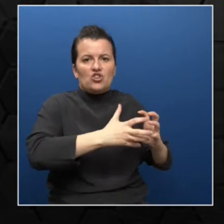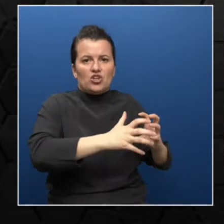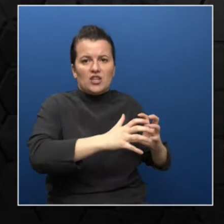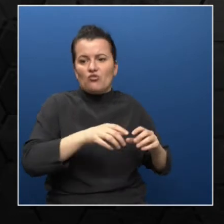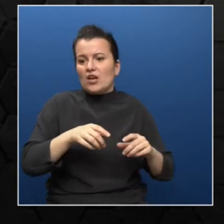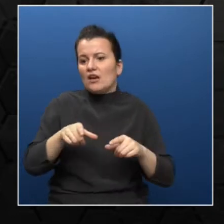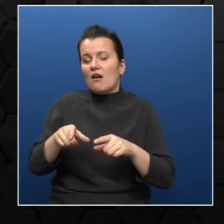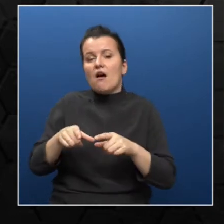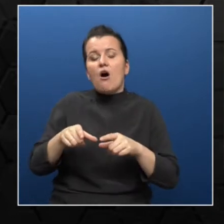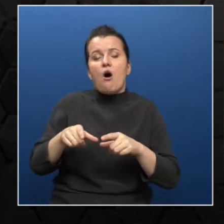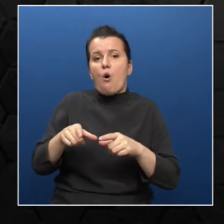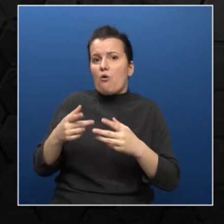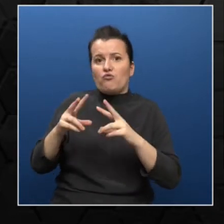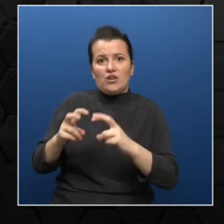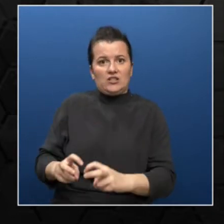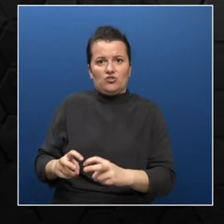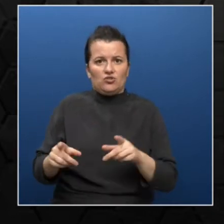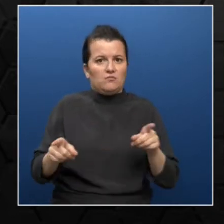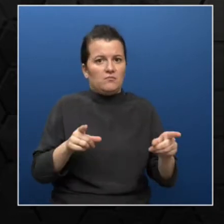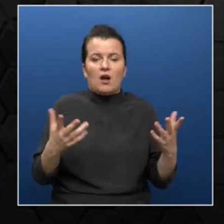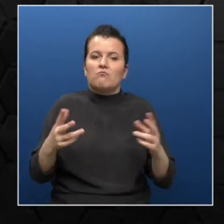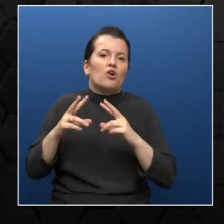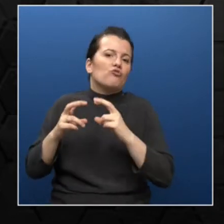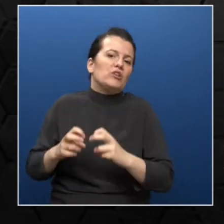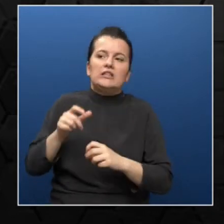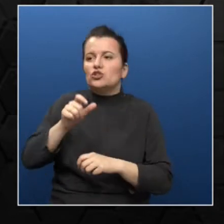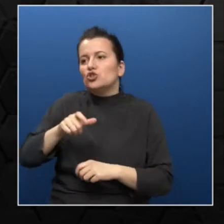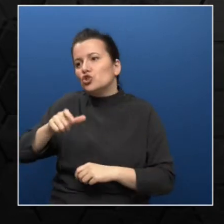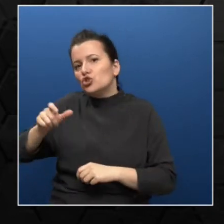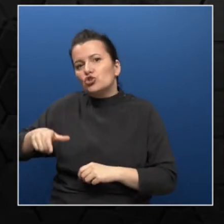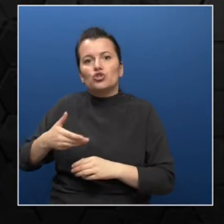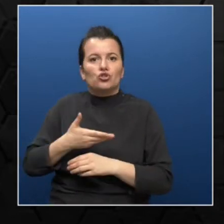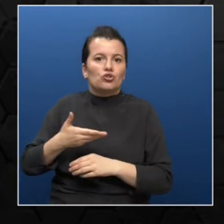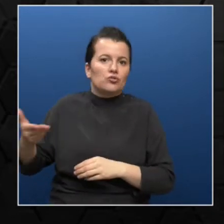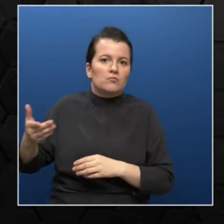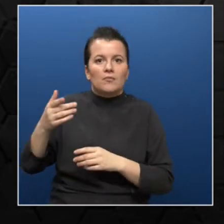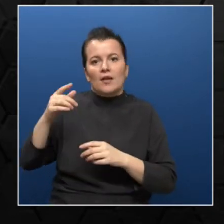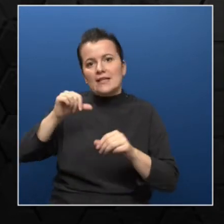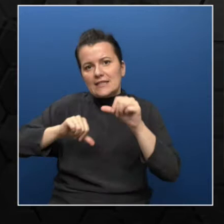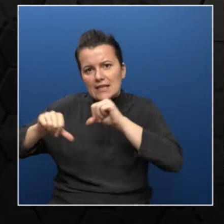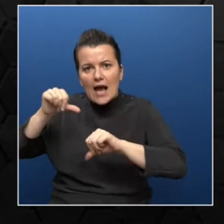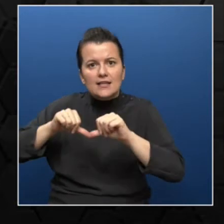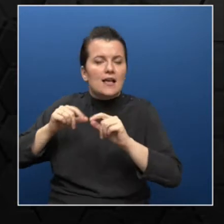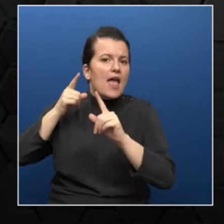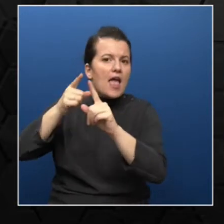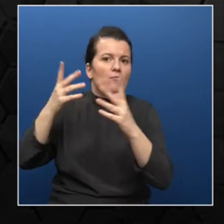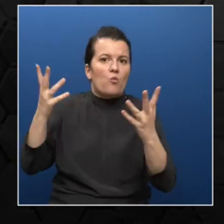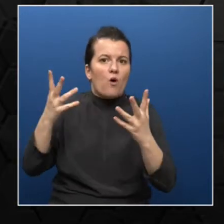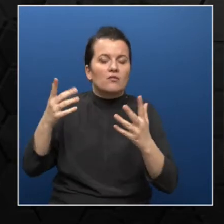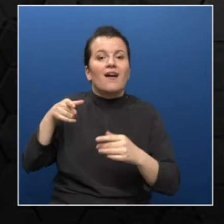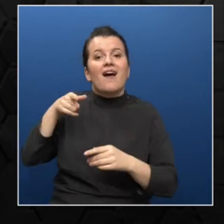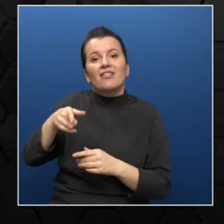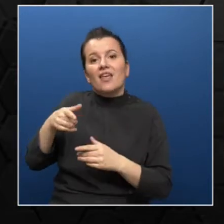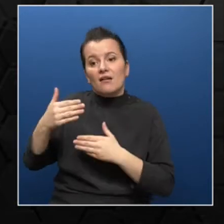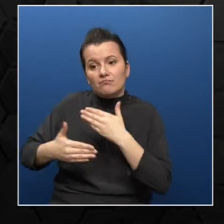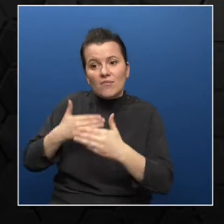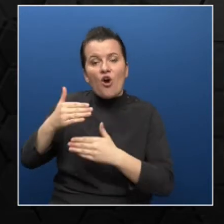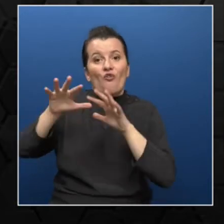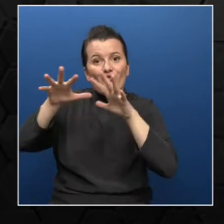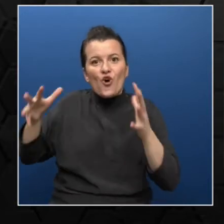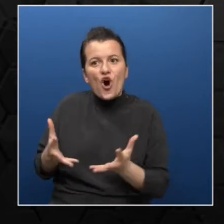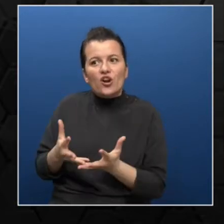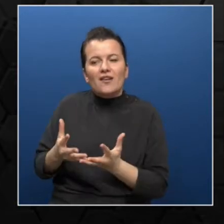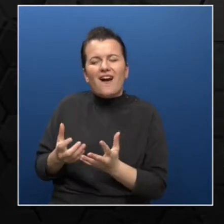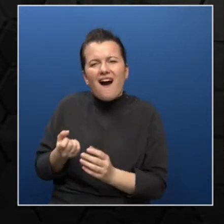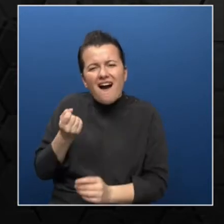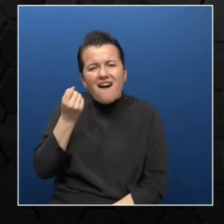research, or researchers, scientists, they all sort of do research. Their main goal is to try and understand the world as we know it and try